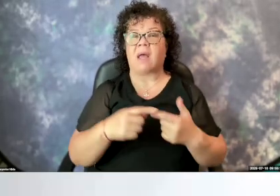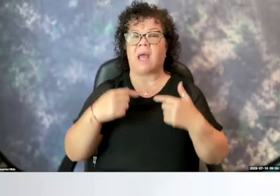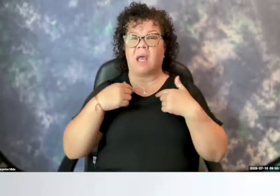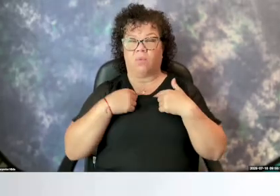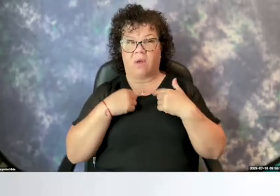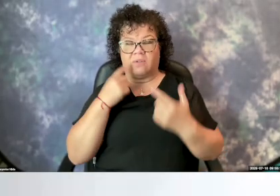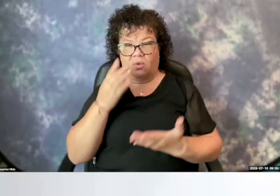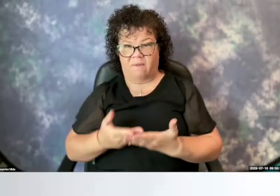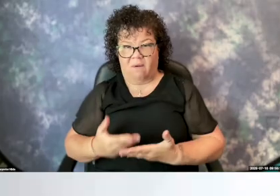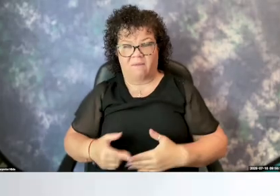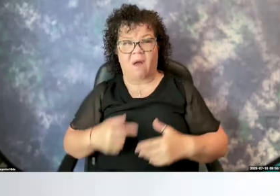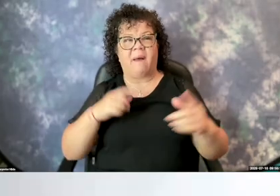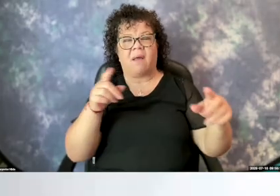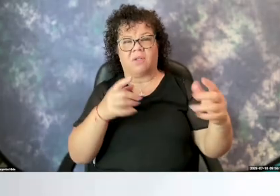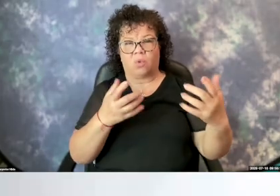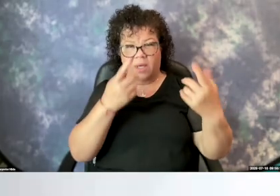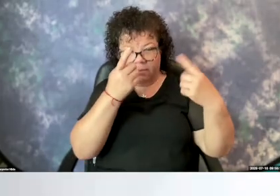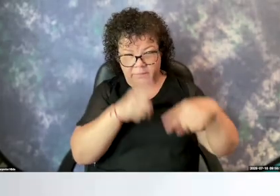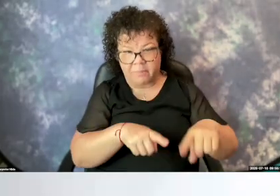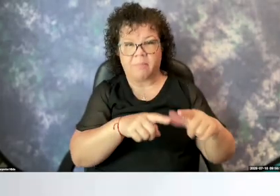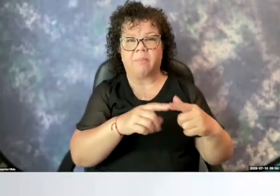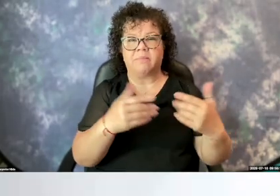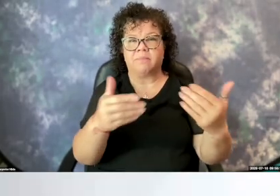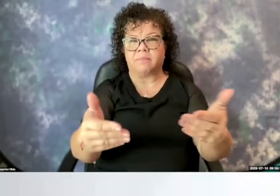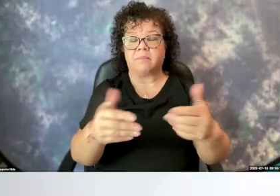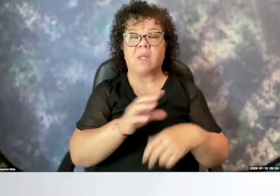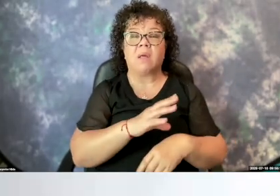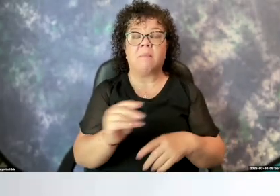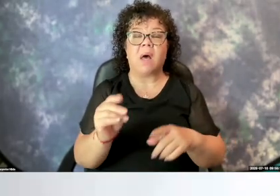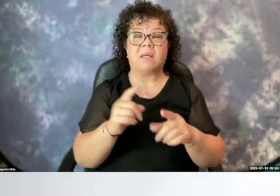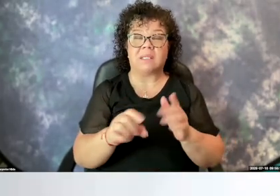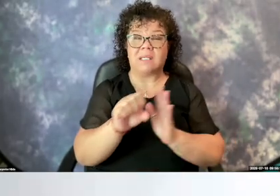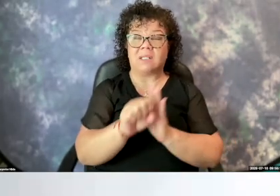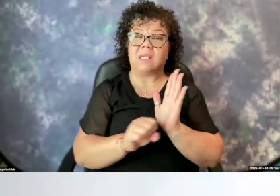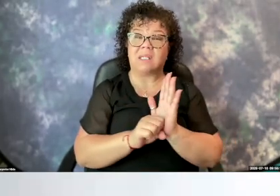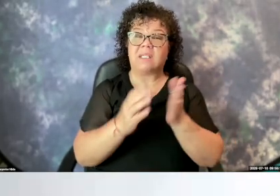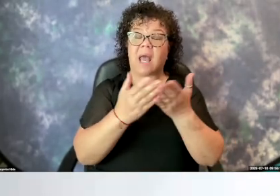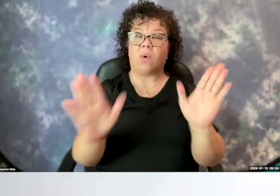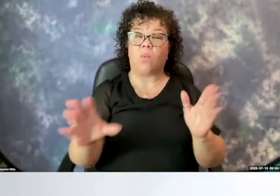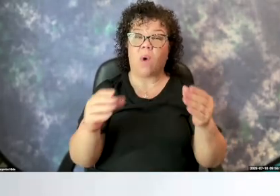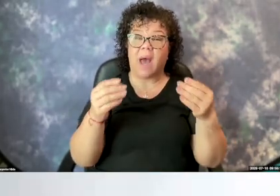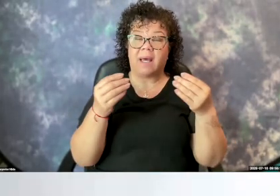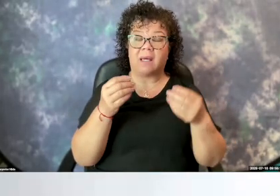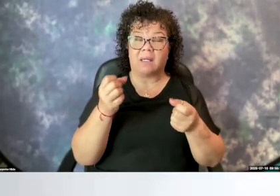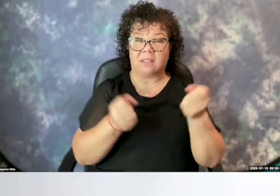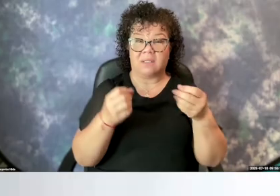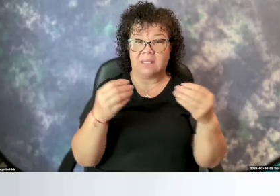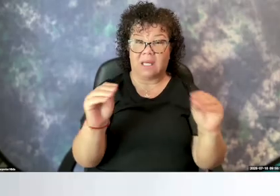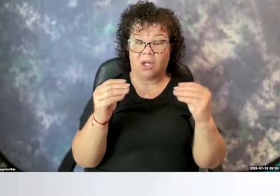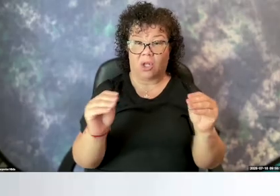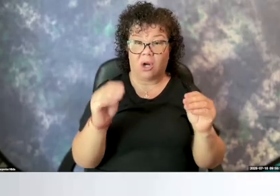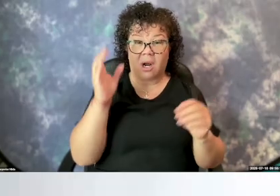ongoing conversation. And then as far as the statewide dealer list concept, we do like that